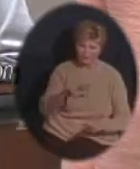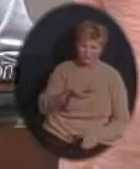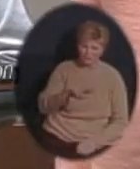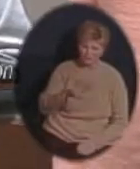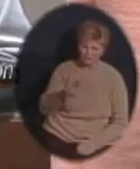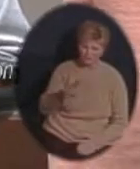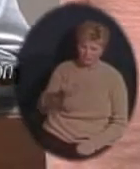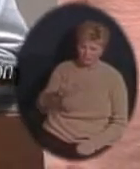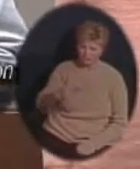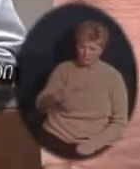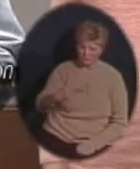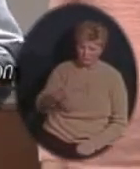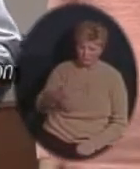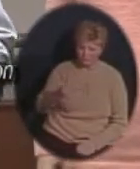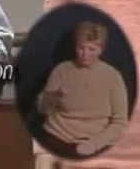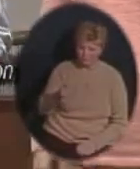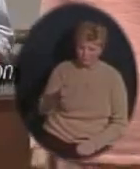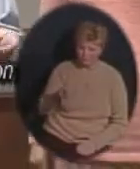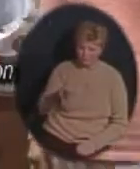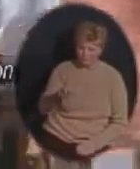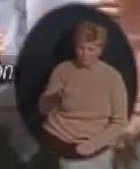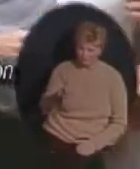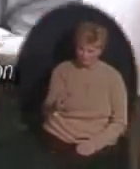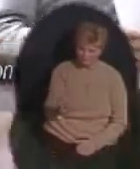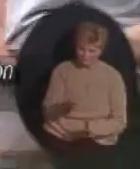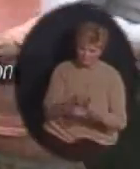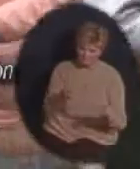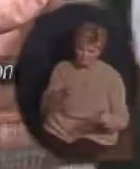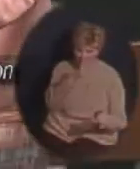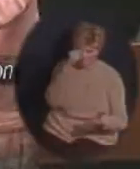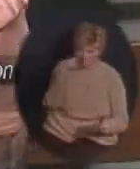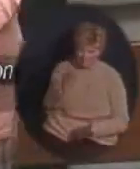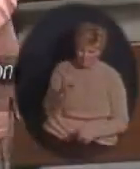is an elementary teacher at Black Bob.